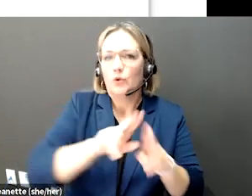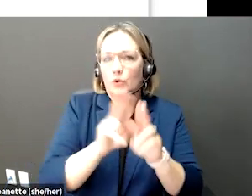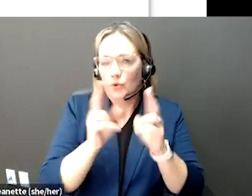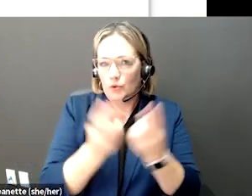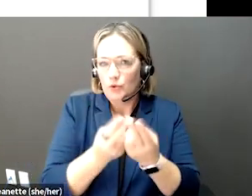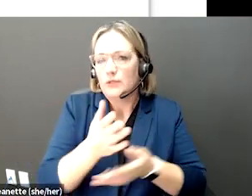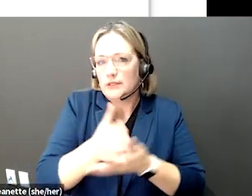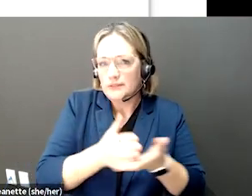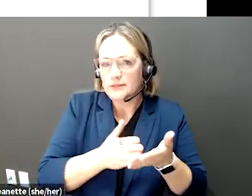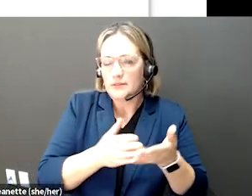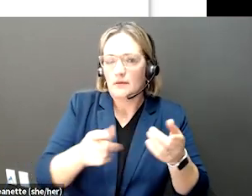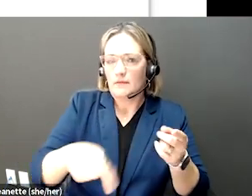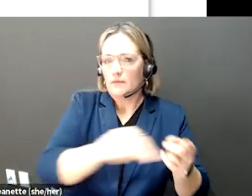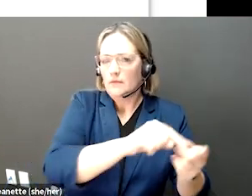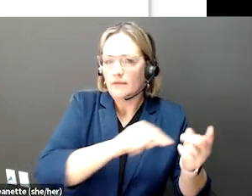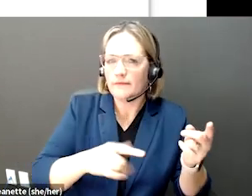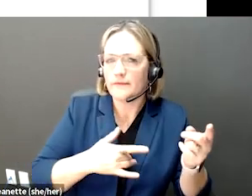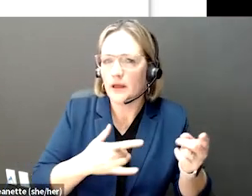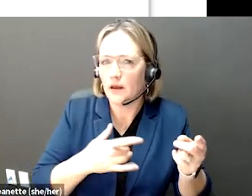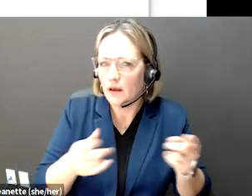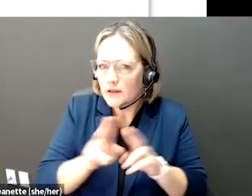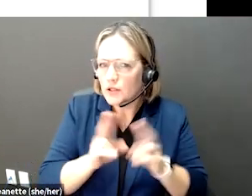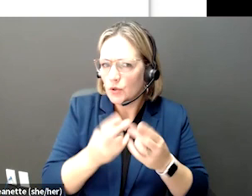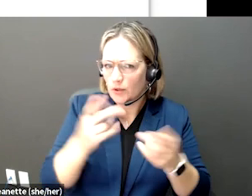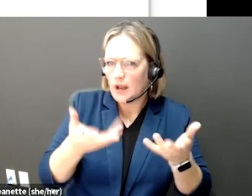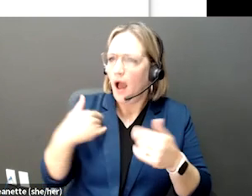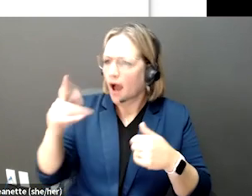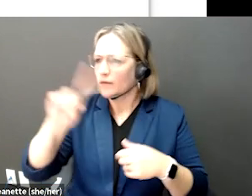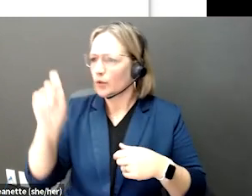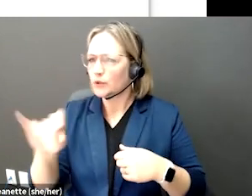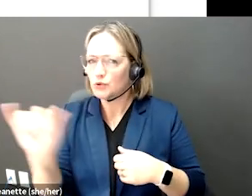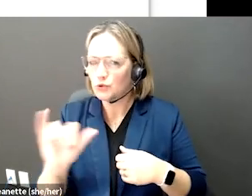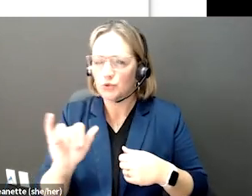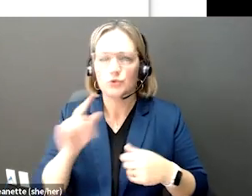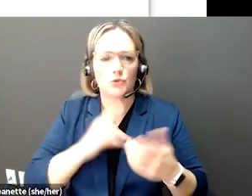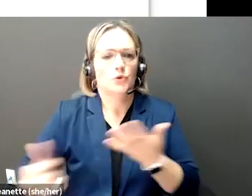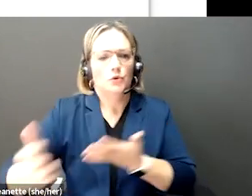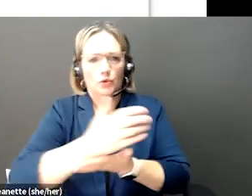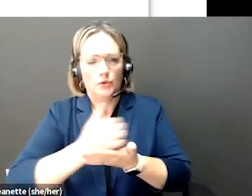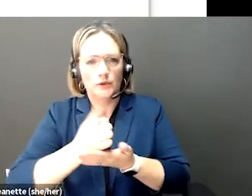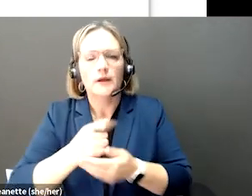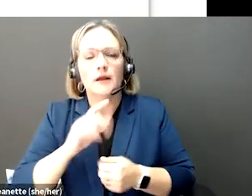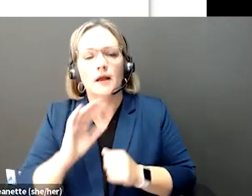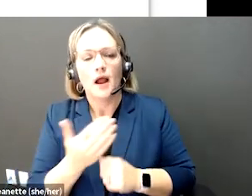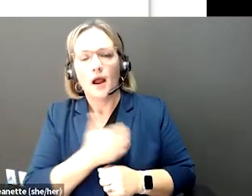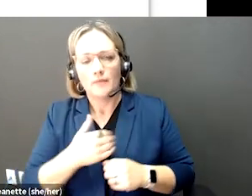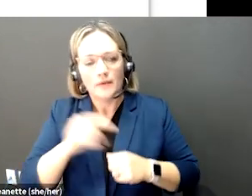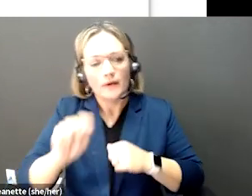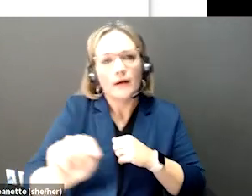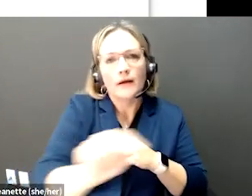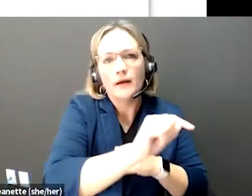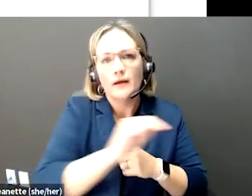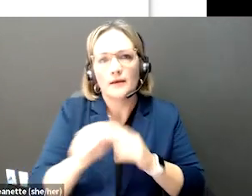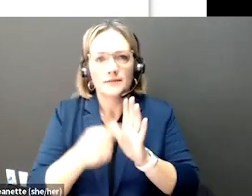the questions we ask in our interview come from the union itself. Our members are like the canary in the coal mines. If something